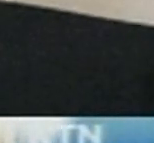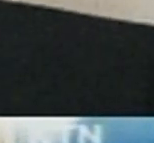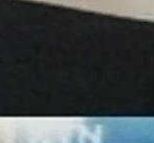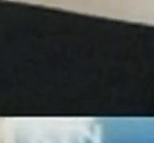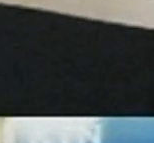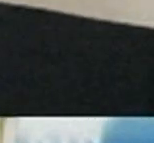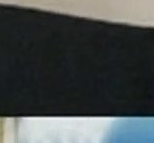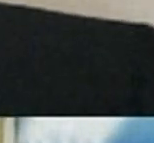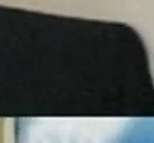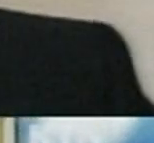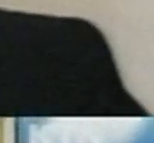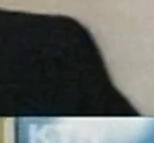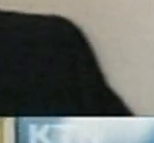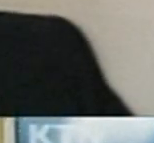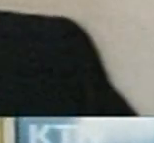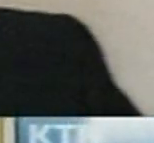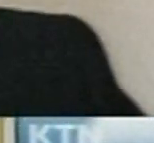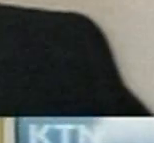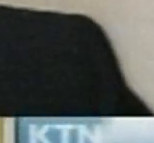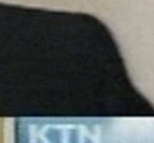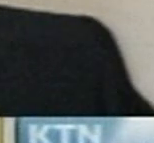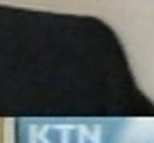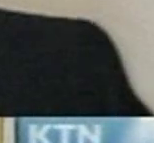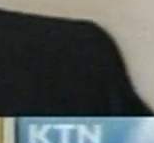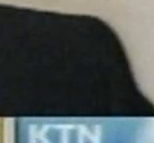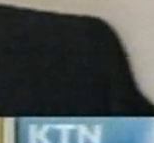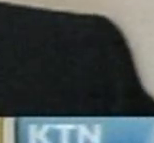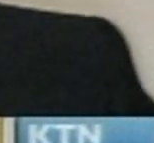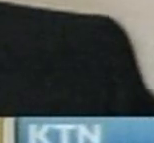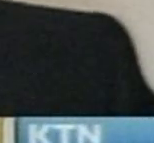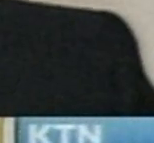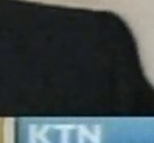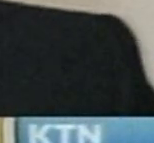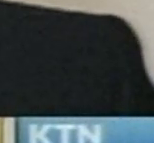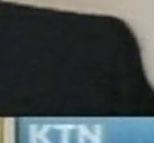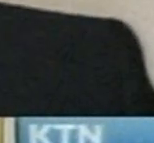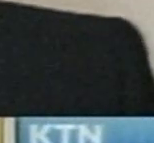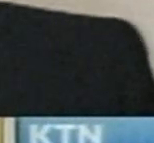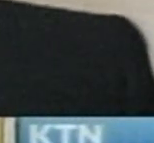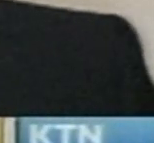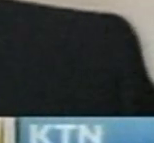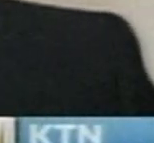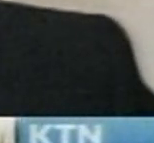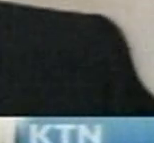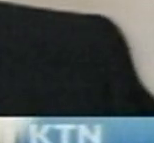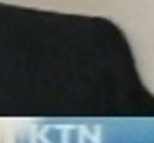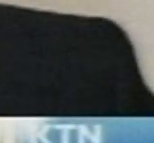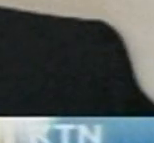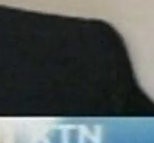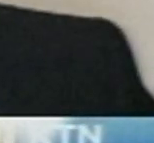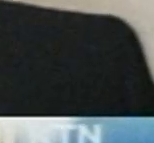23 of 2013 that the cabinet secretary is imposing by his own will against the provision of the